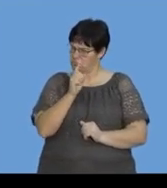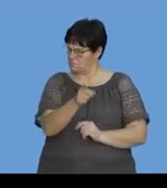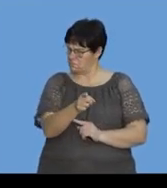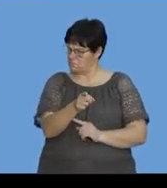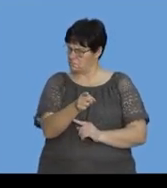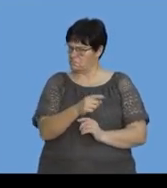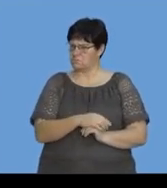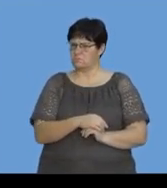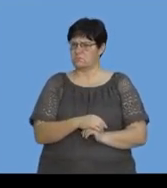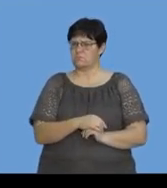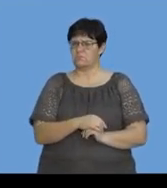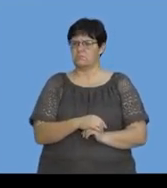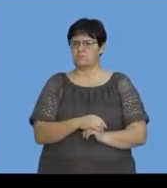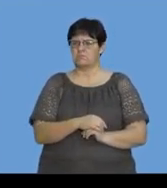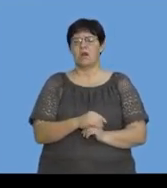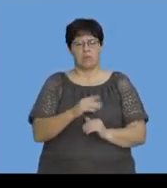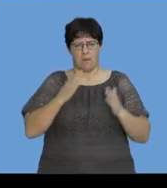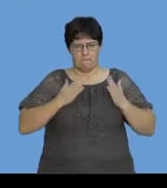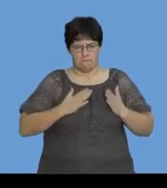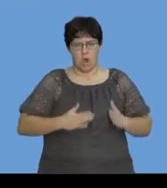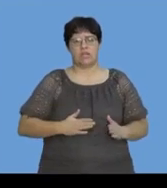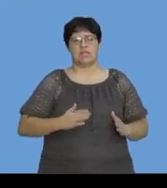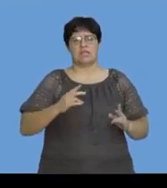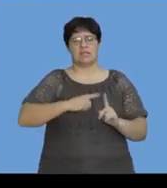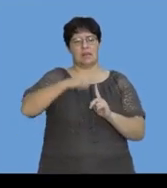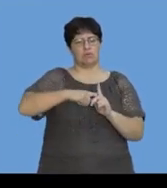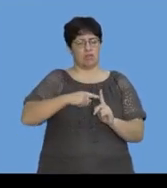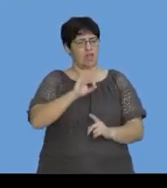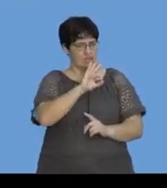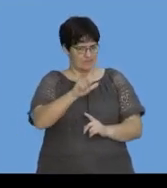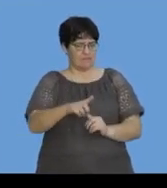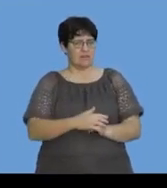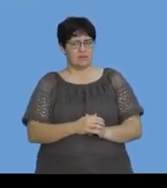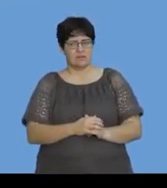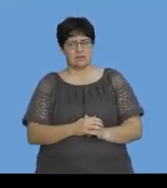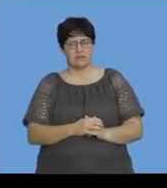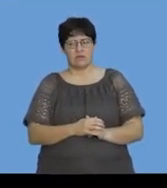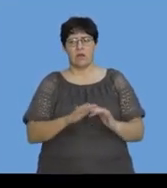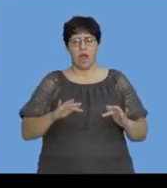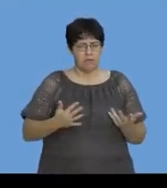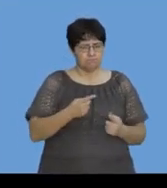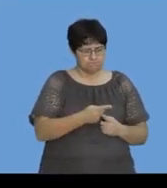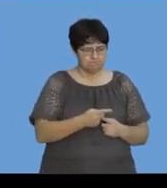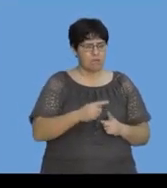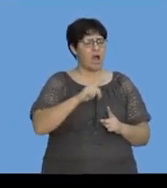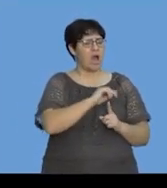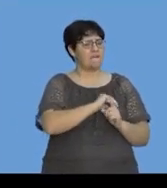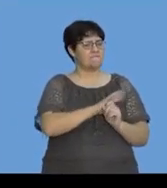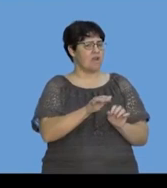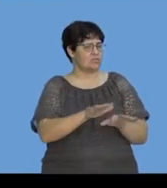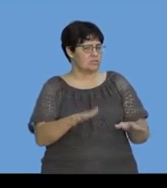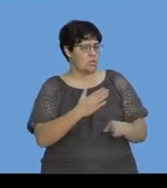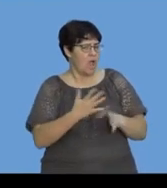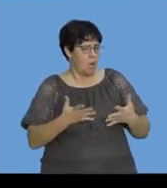and I say to myself, hey, hey, hey, that is body temperature. That must be, because